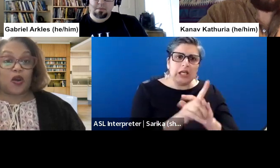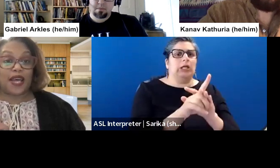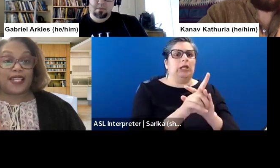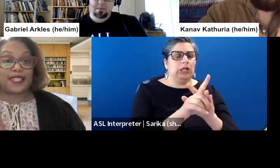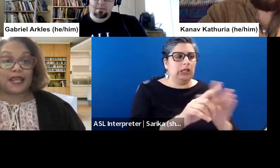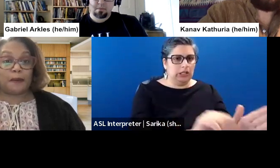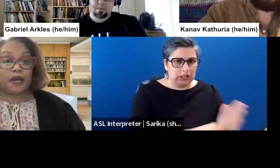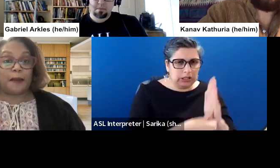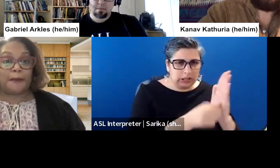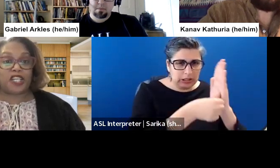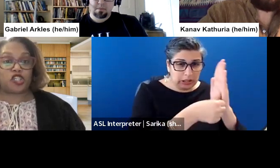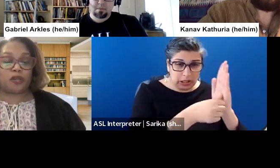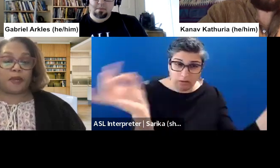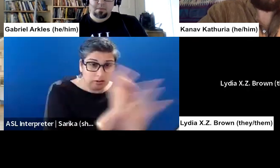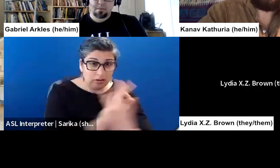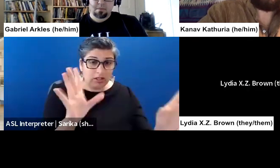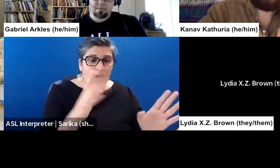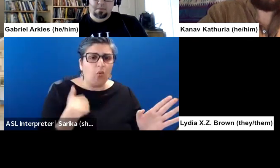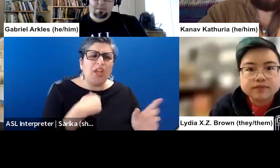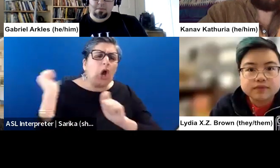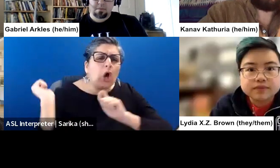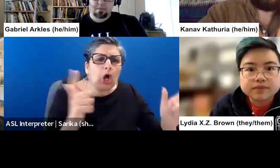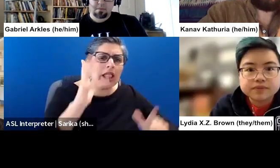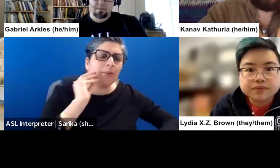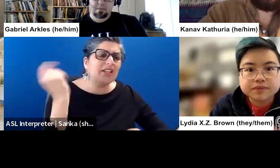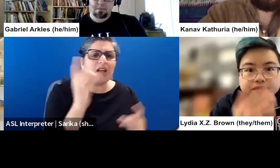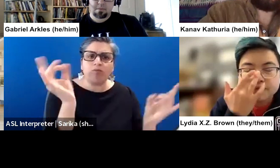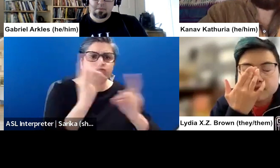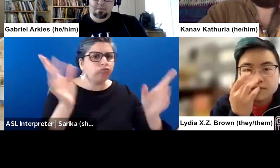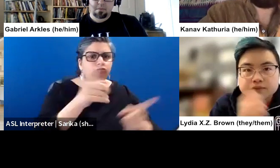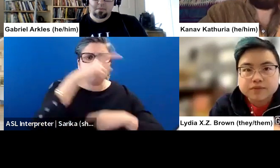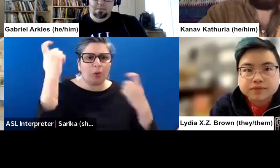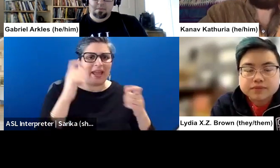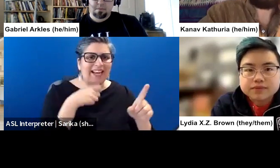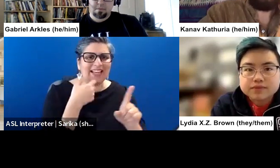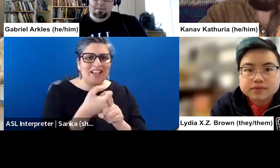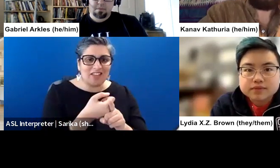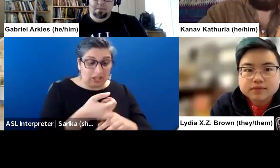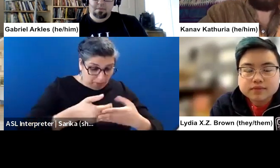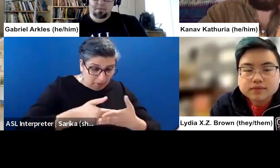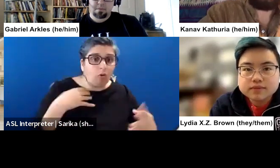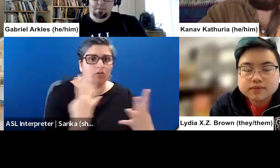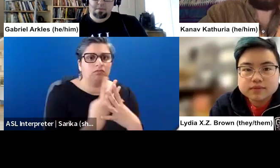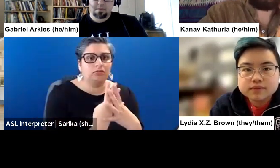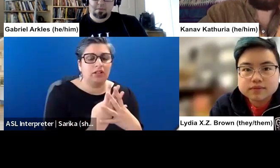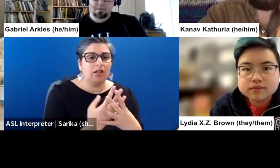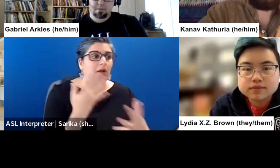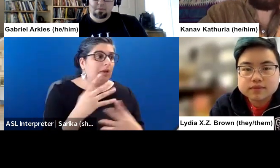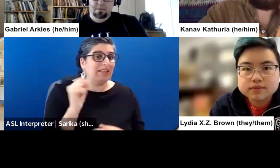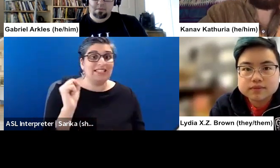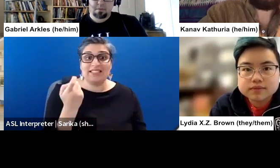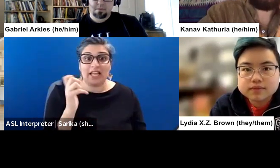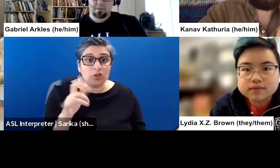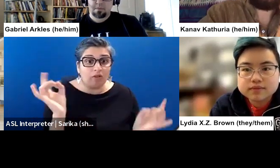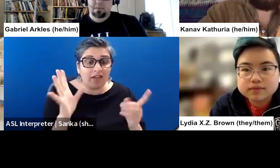we all had some major traumatic event prior to incarceration. And that could be sexual violence. It could